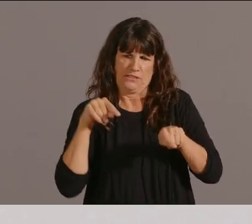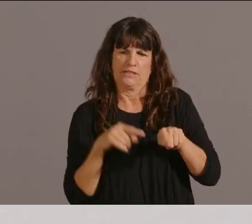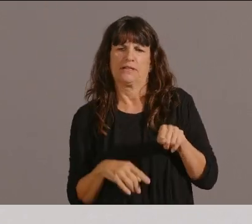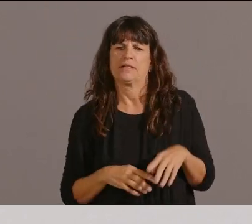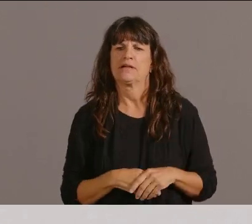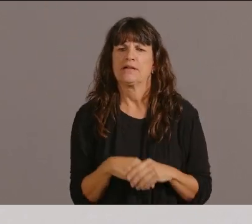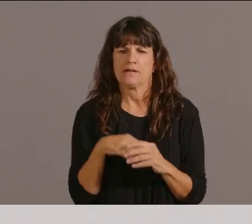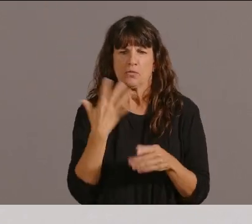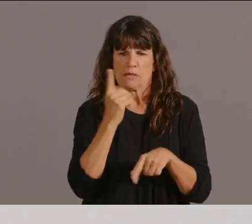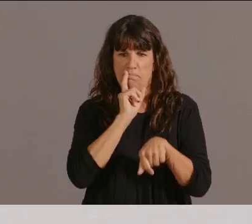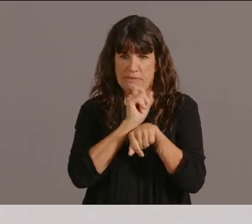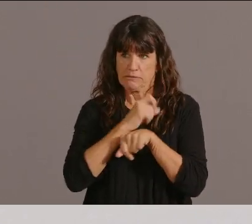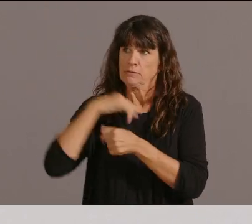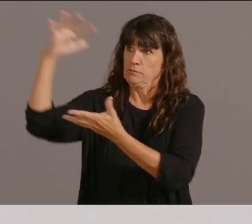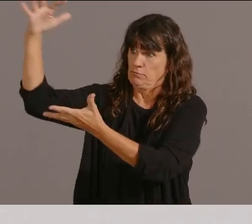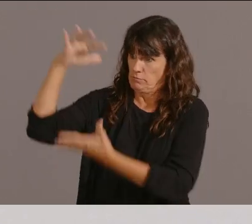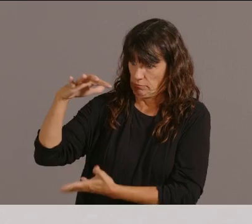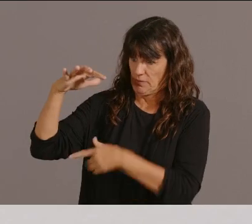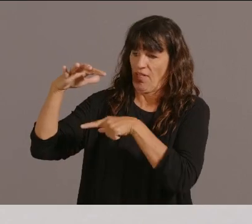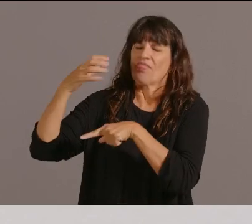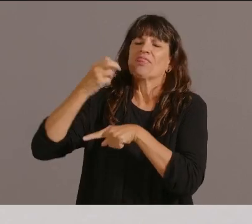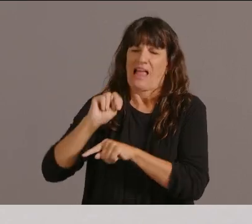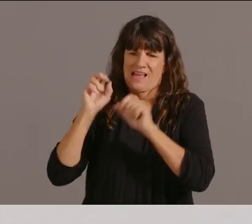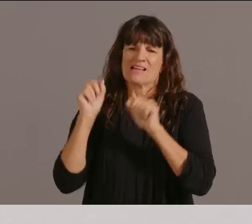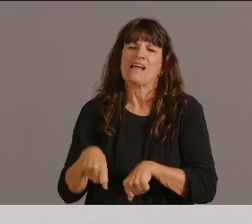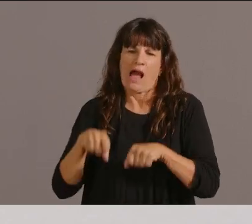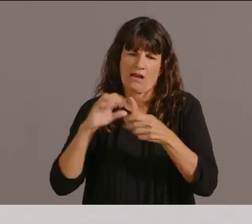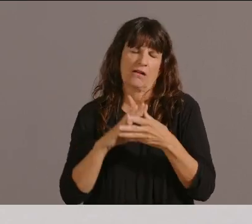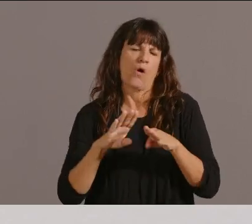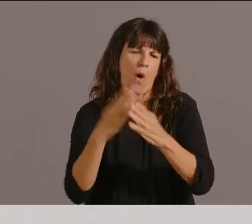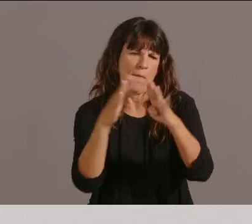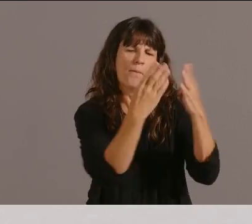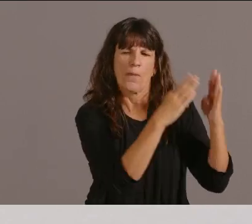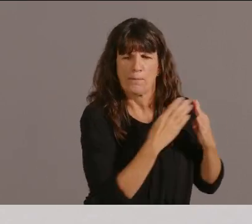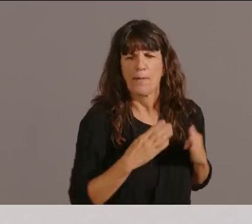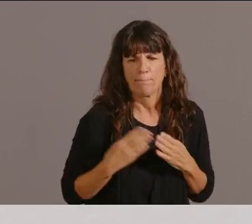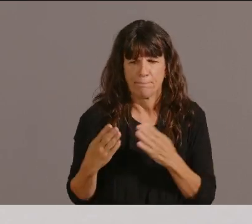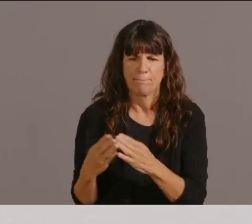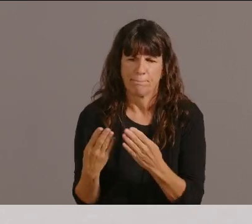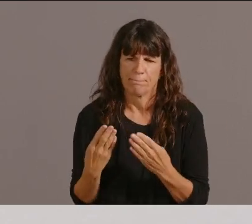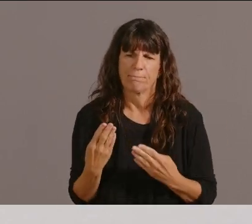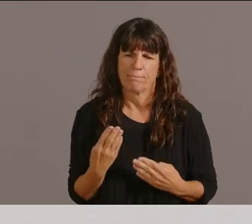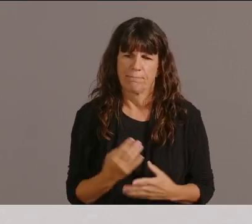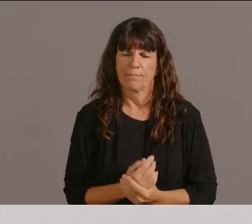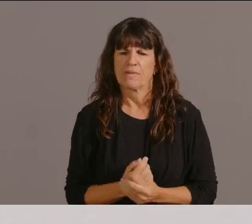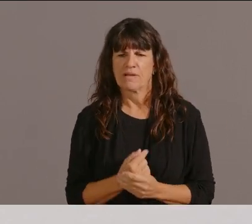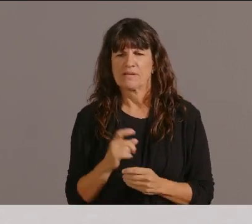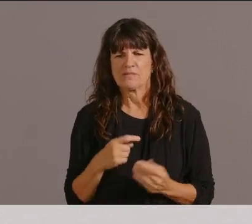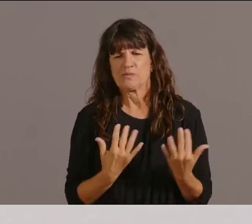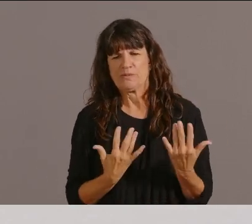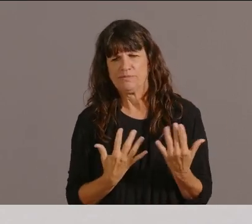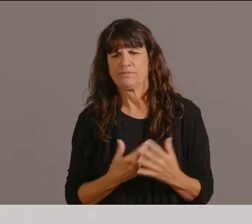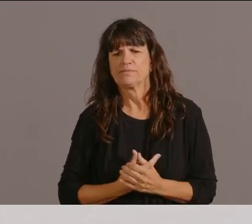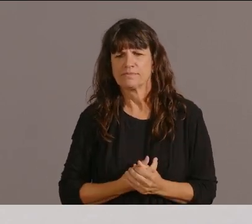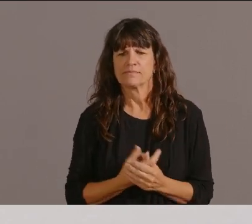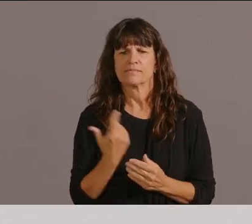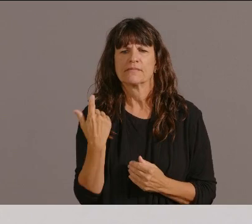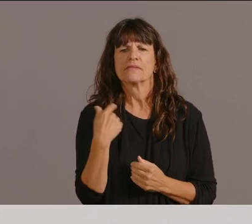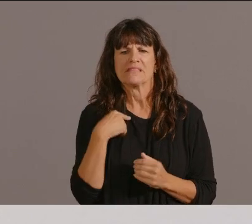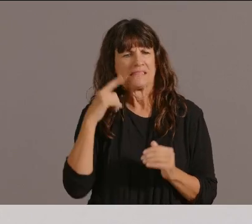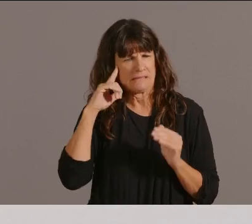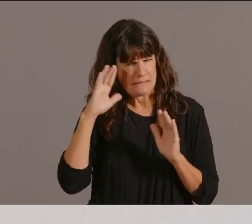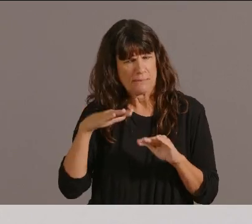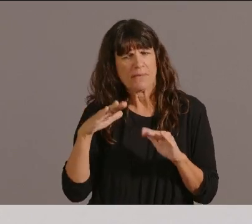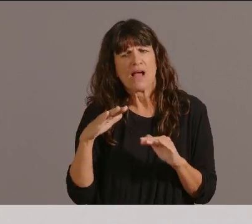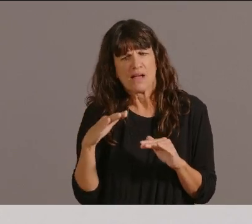up even more, and more places are going to have vaccine. So we anticipate that we should be able, May is